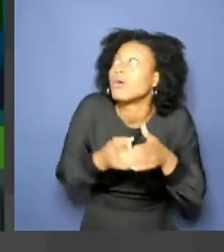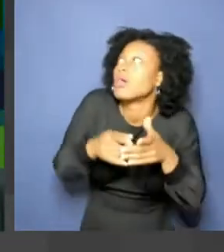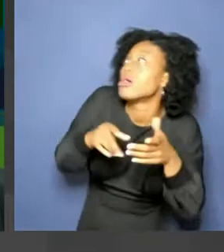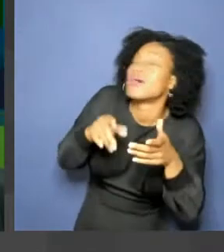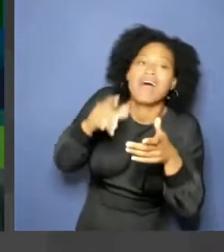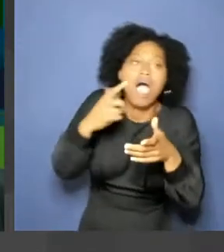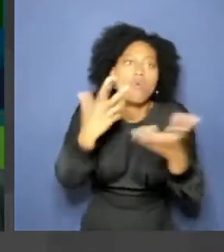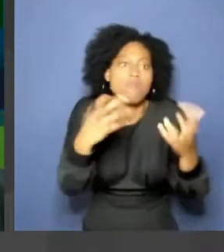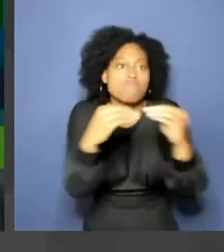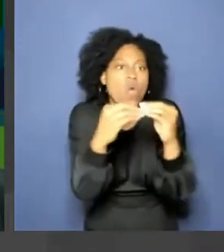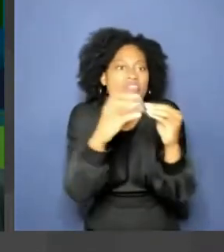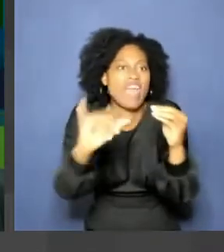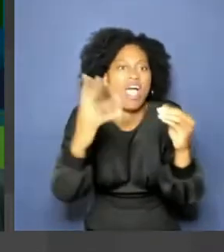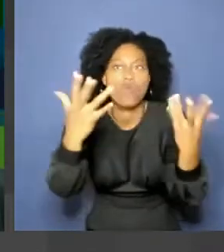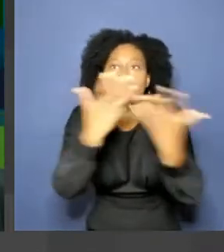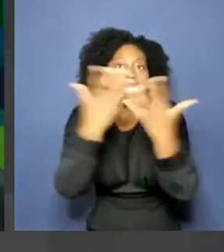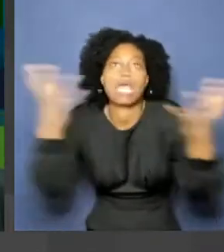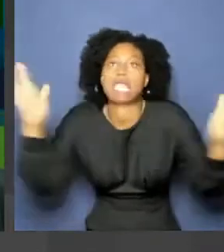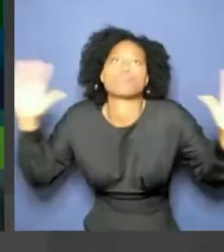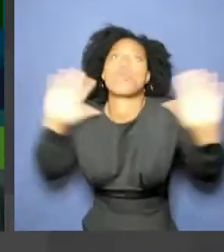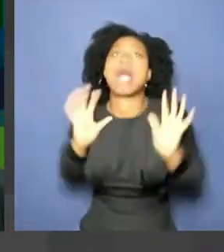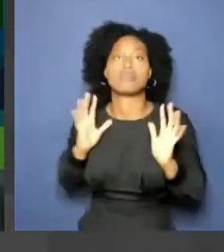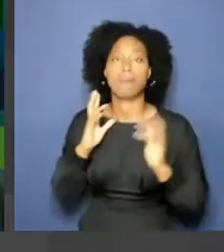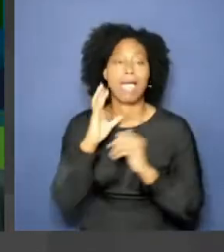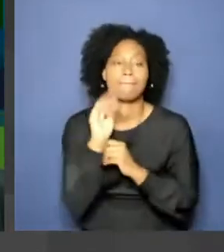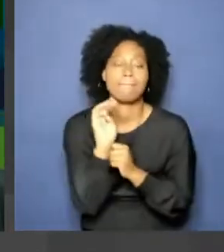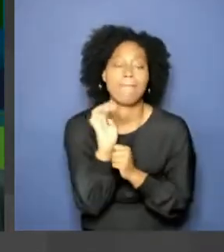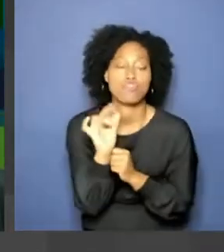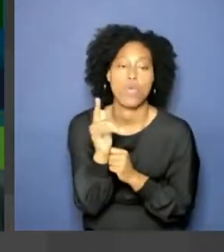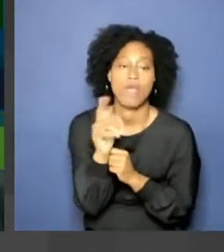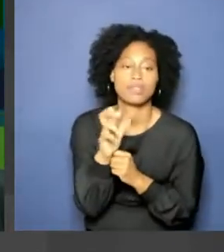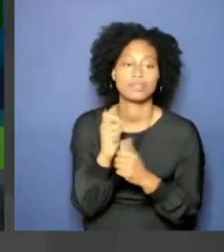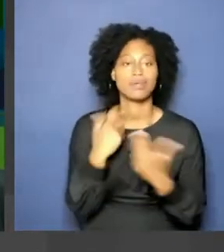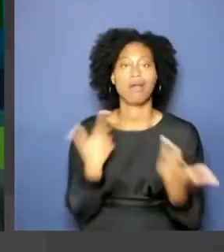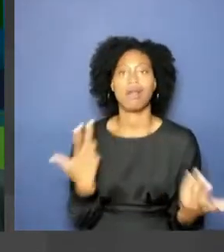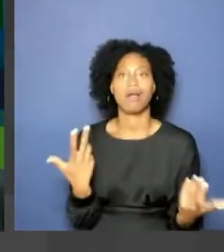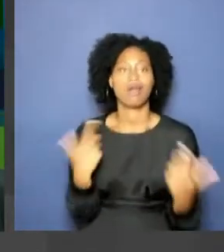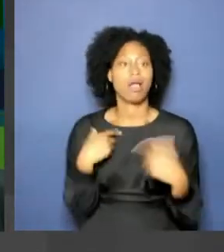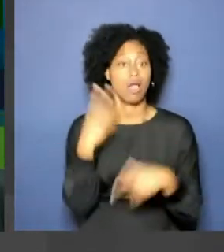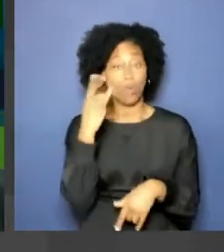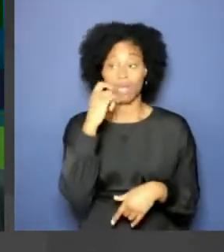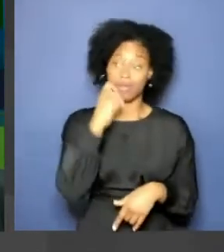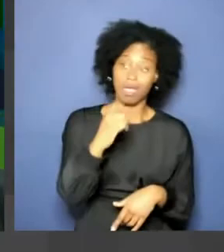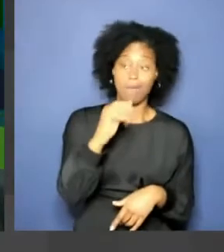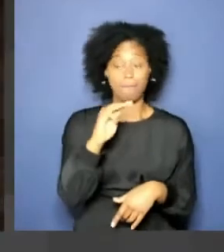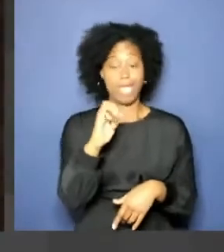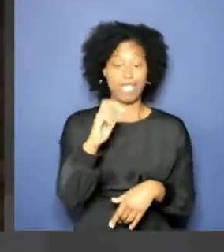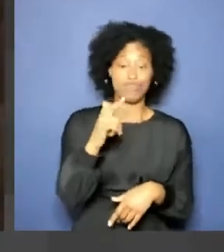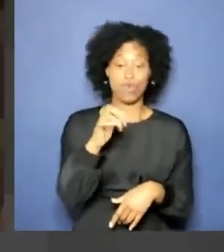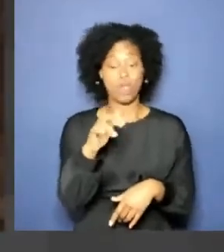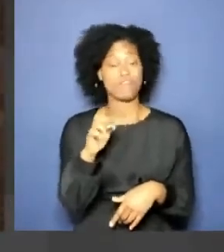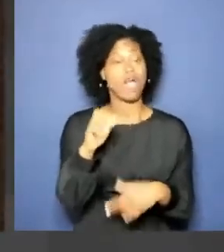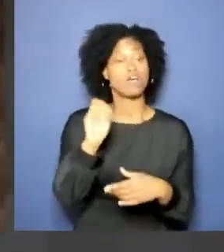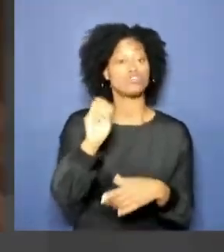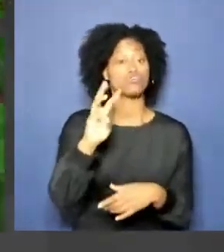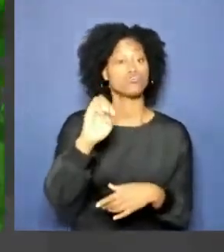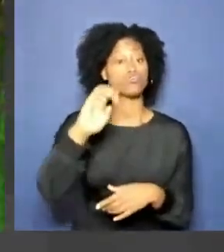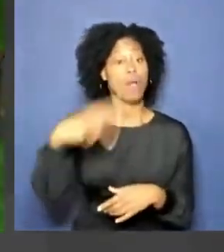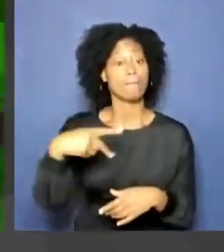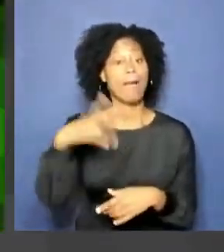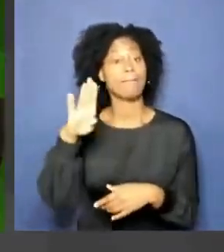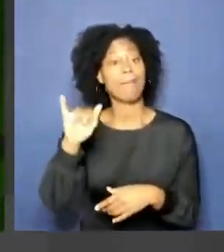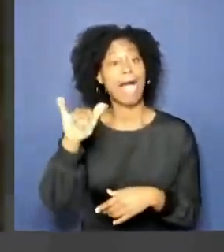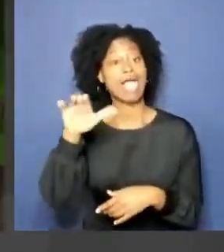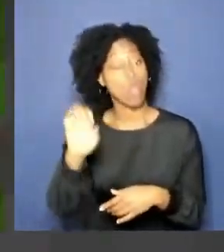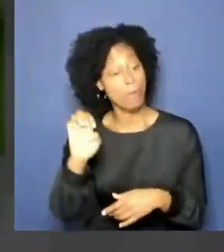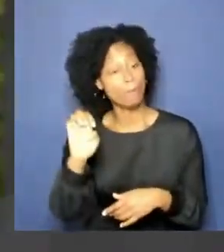wanted to be surrounded by mangroves. So I was like, why don't I just make a mangrove swamp biome where I'm completely surrounded by them? So as